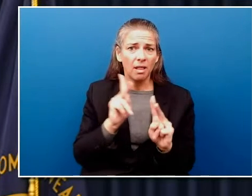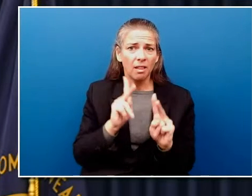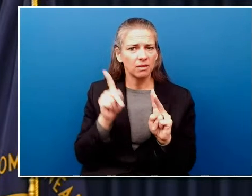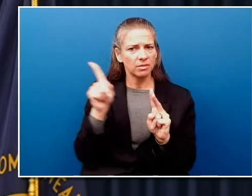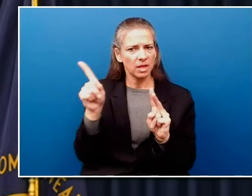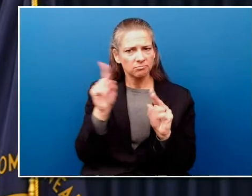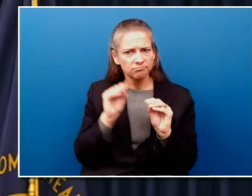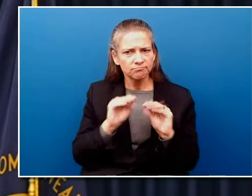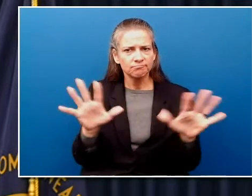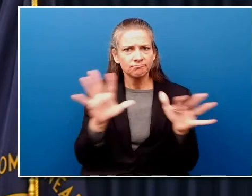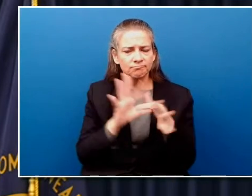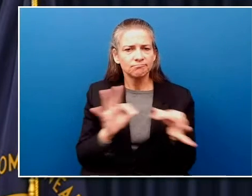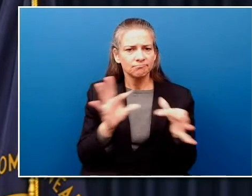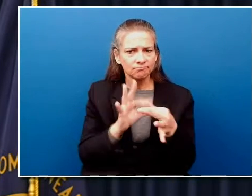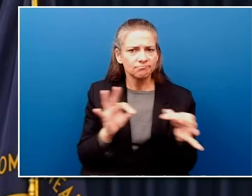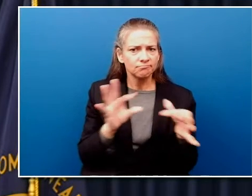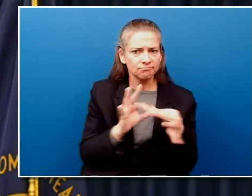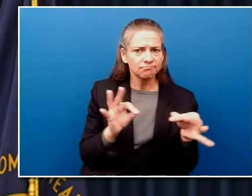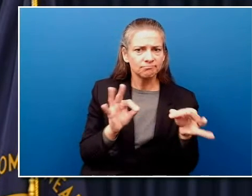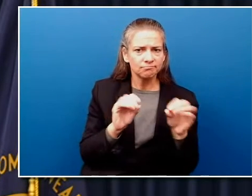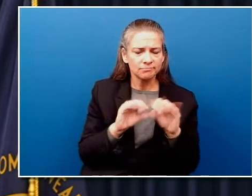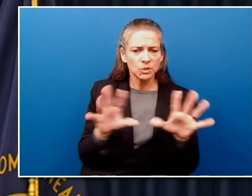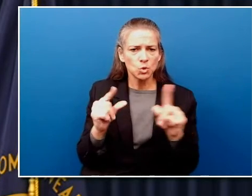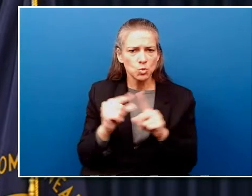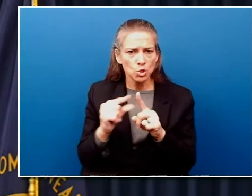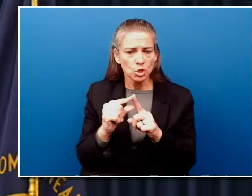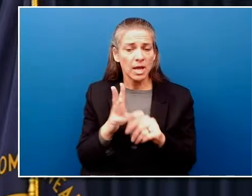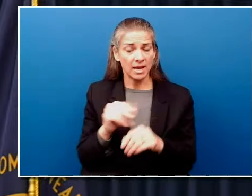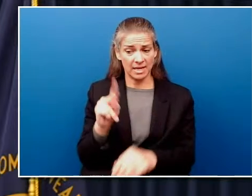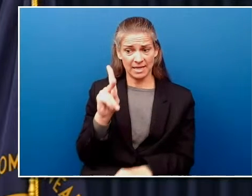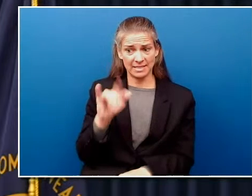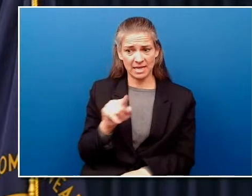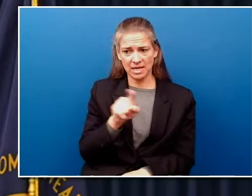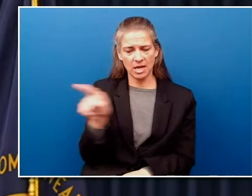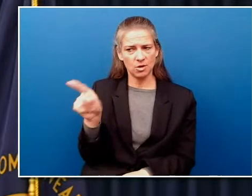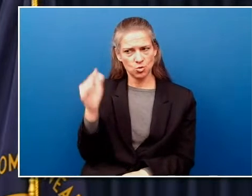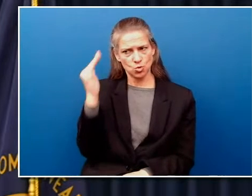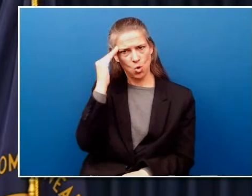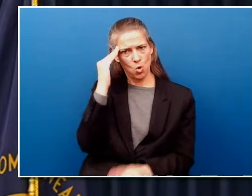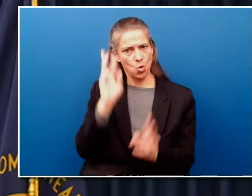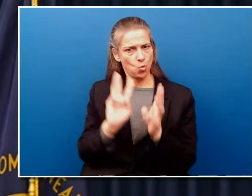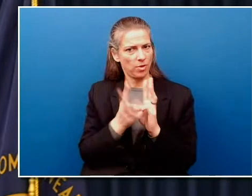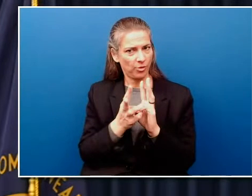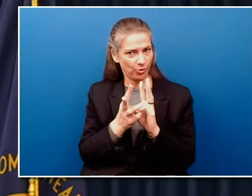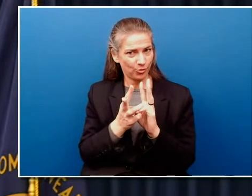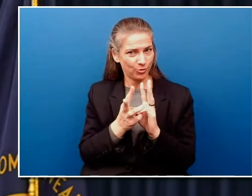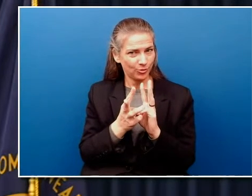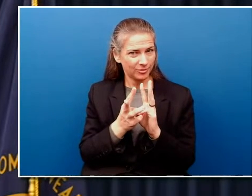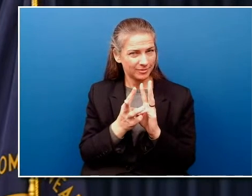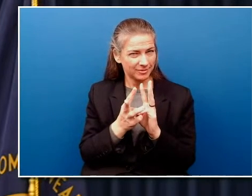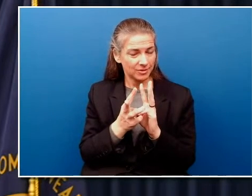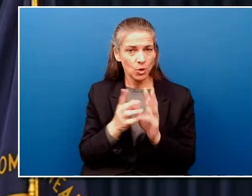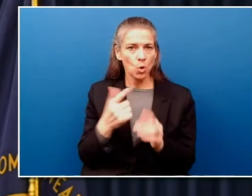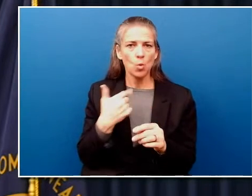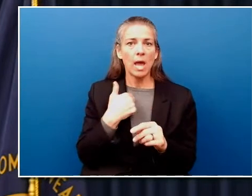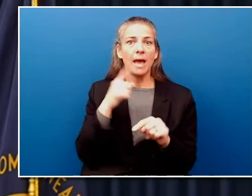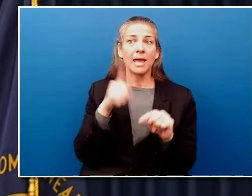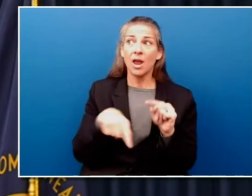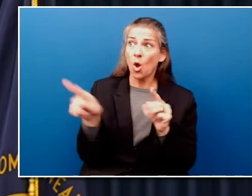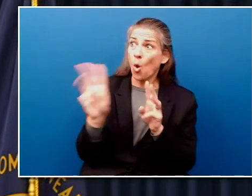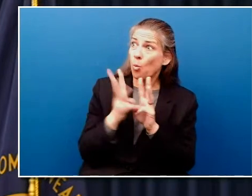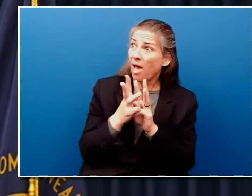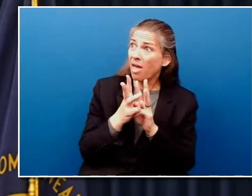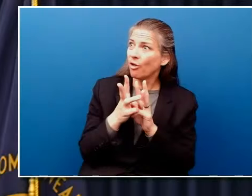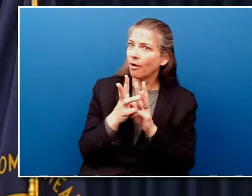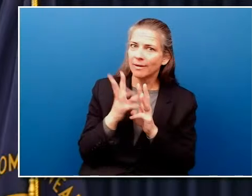there, and finally for Kentuckians being so weather aware. Remember, we cannot get numb because we have a weather event, it seems like, every couple of